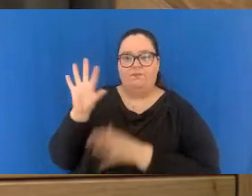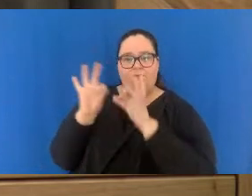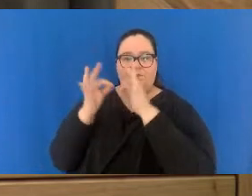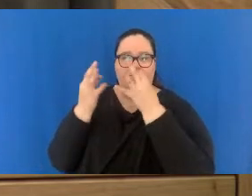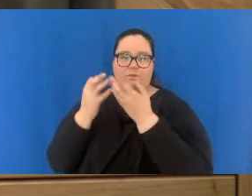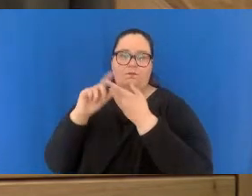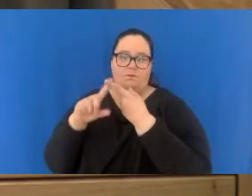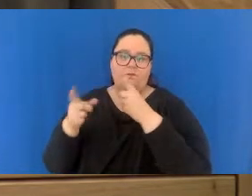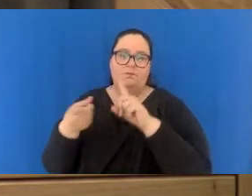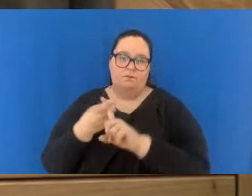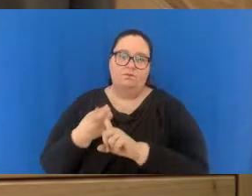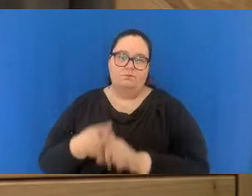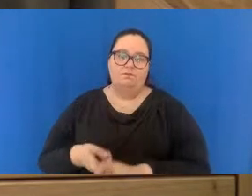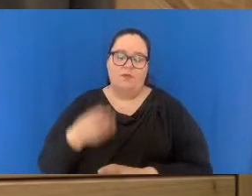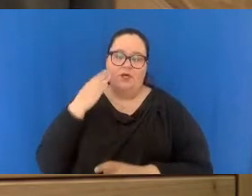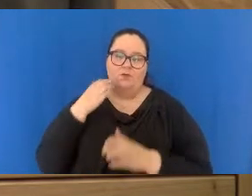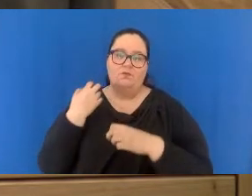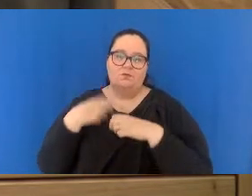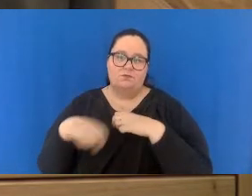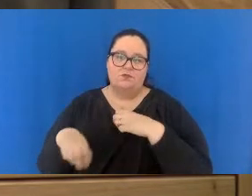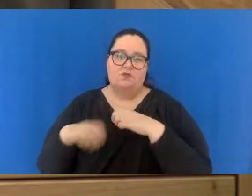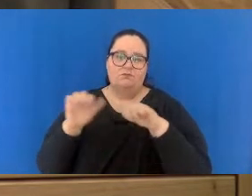friends during this difficult time.